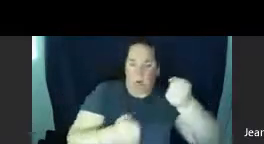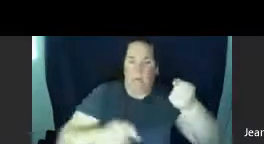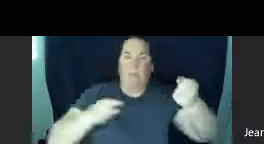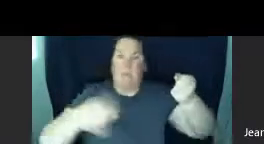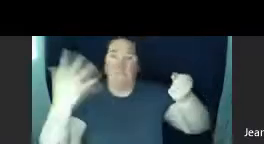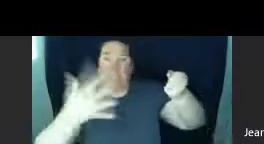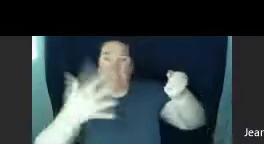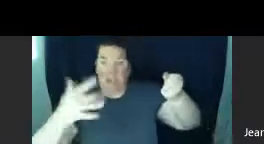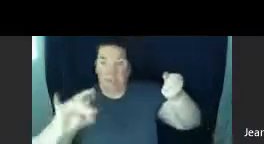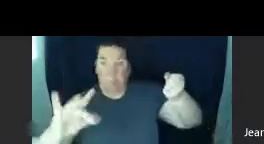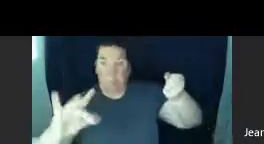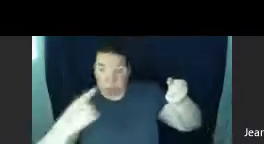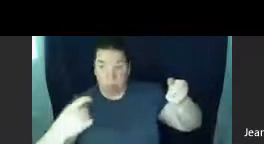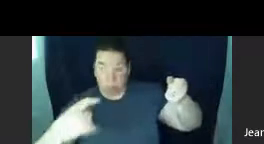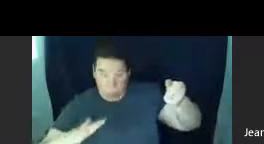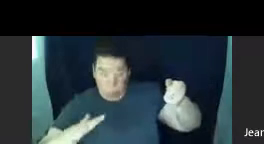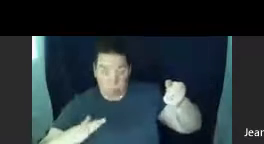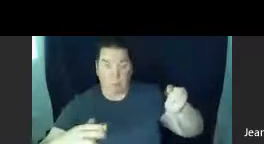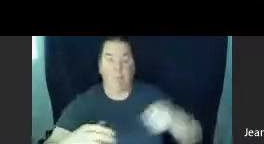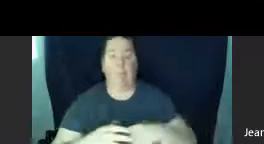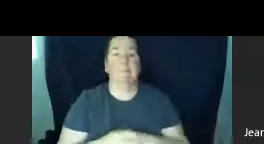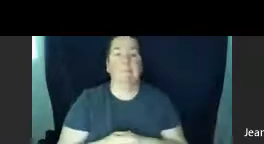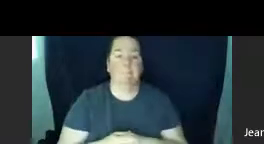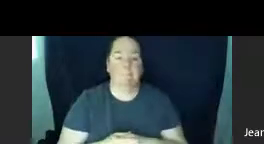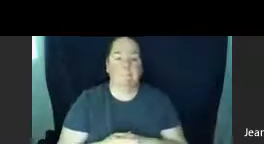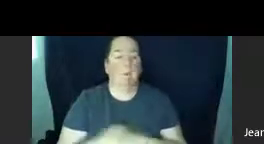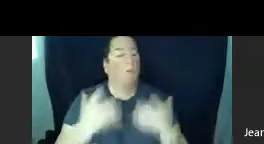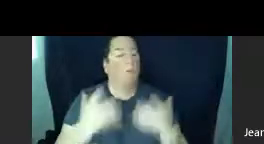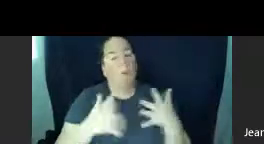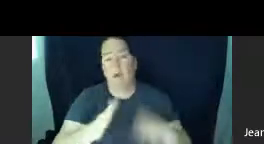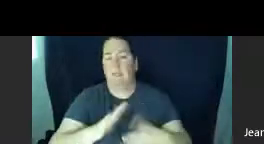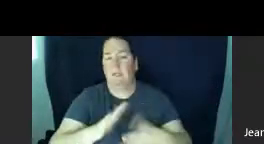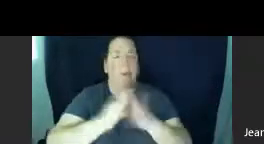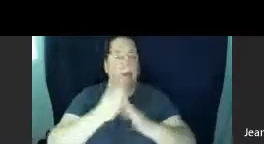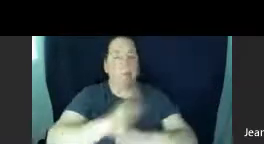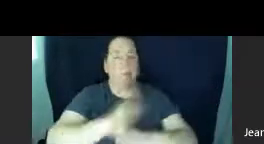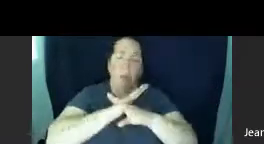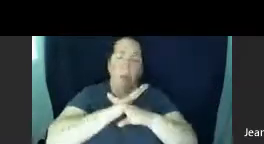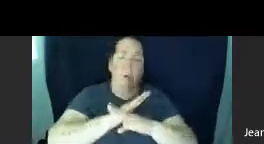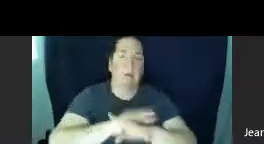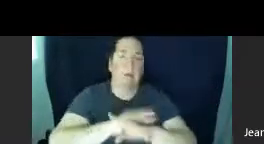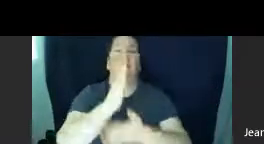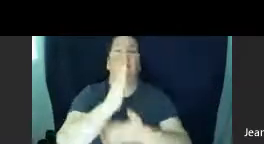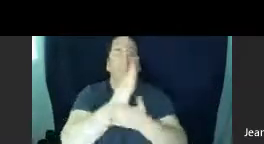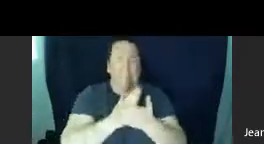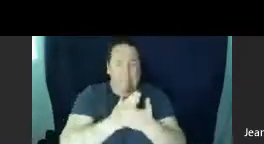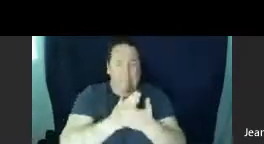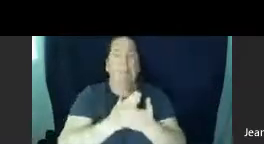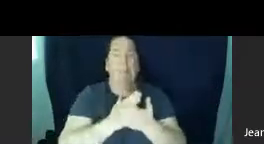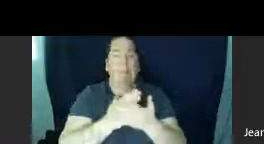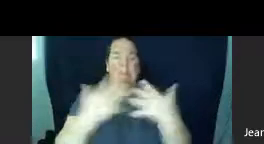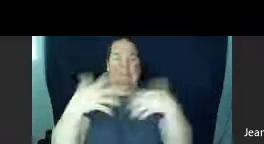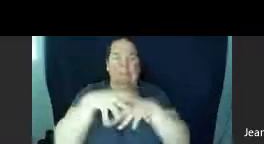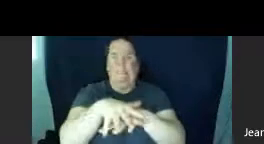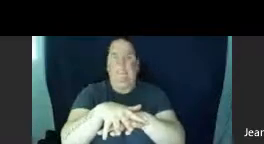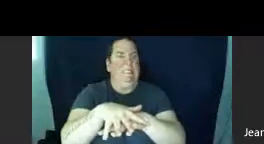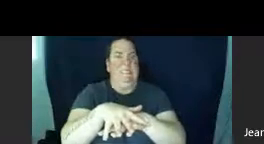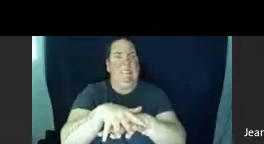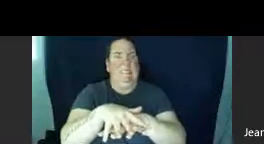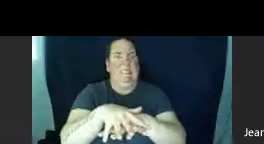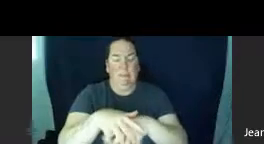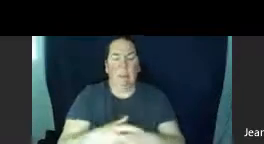that. It shouldn't be a barrier just because there are moderate to high drug interactions, but there's a lot of resources